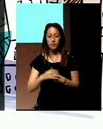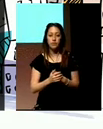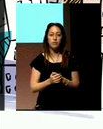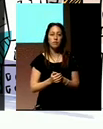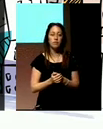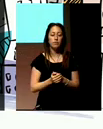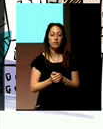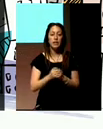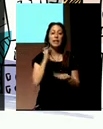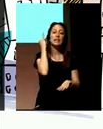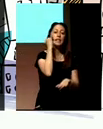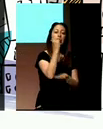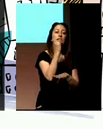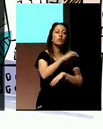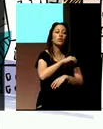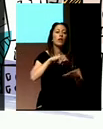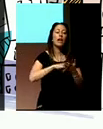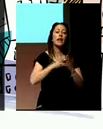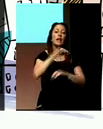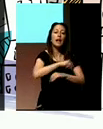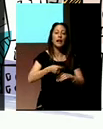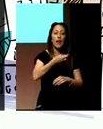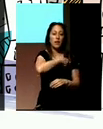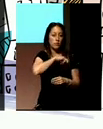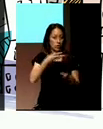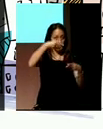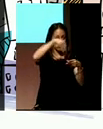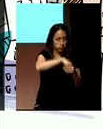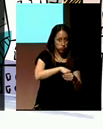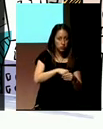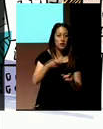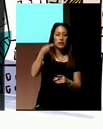committee for the Engineering Institute of Spain.